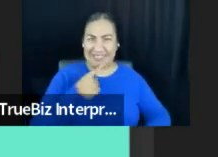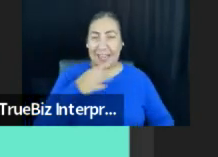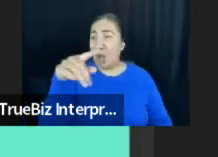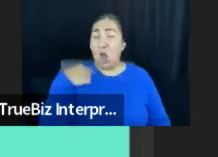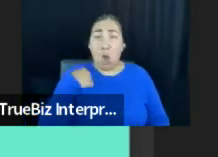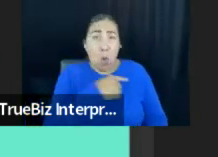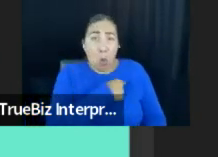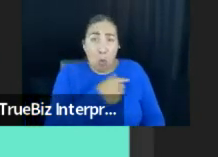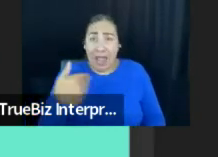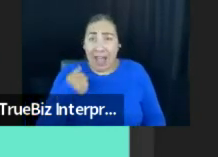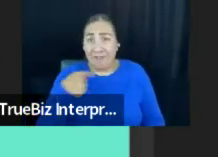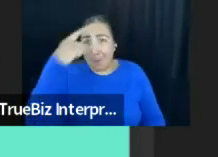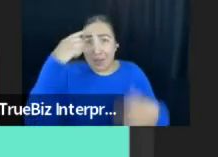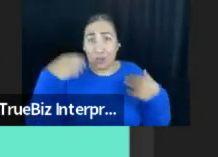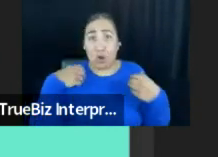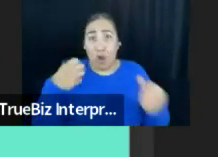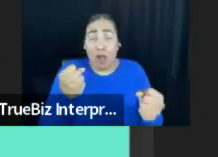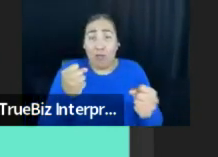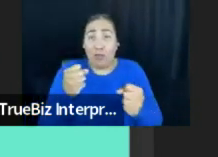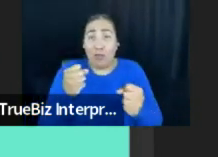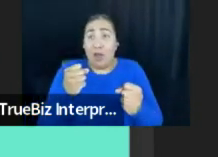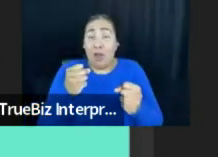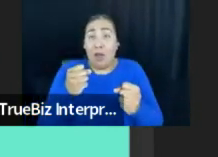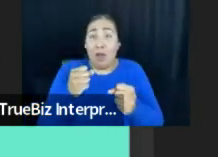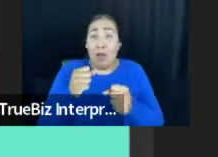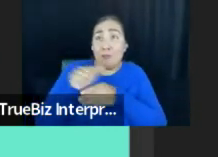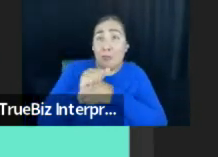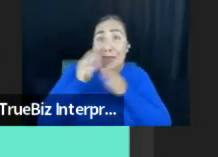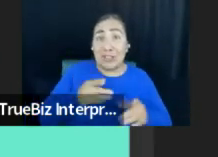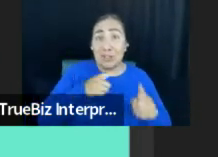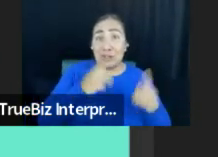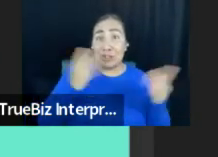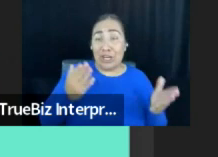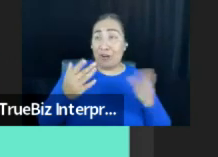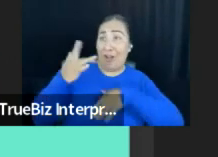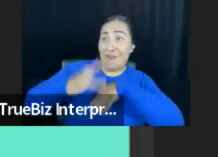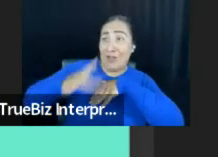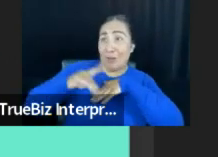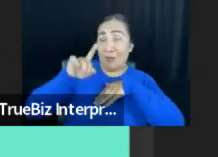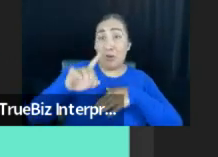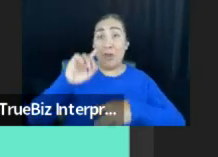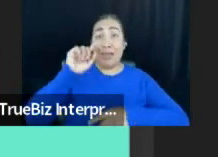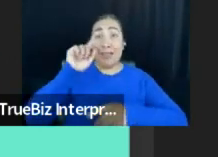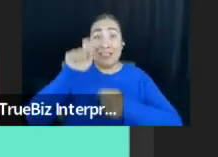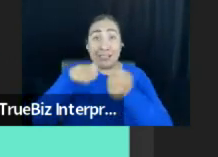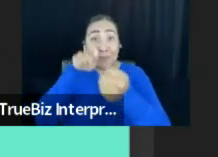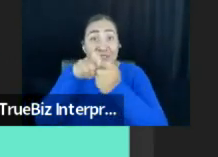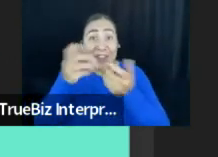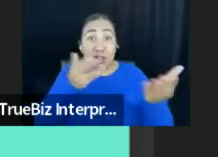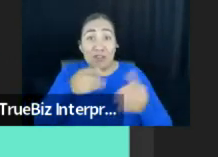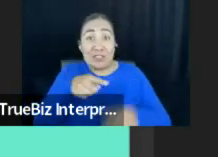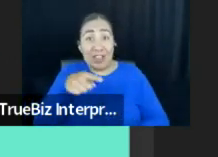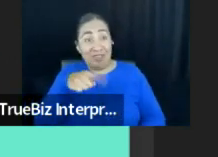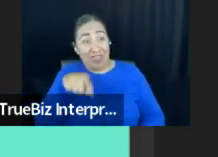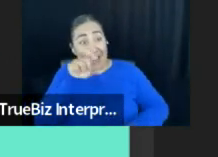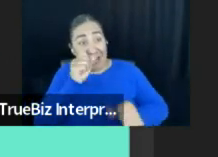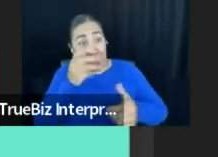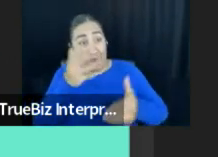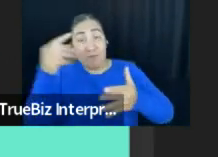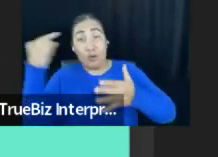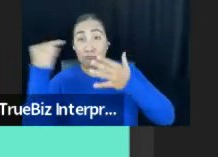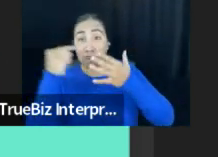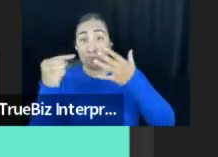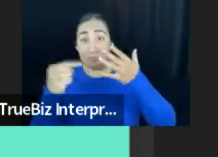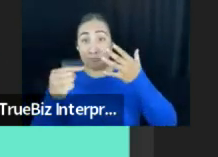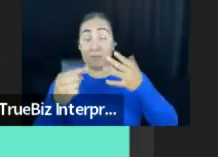health practitioners available to you. Here are the very specific services that they can offer. And then, you know, very